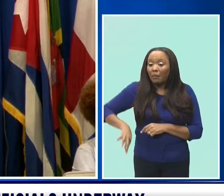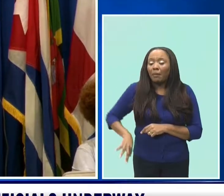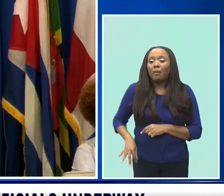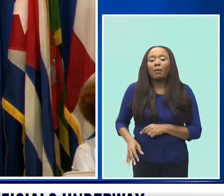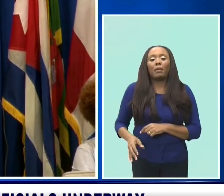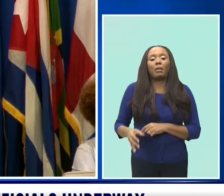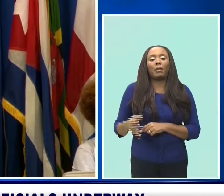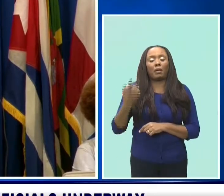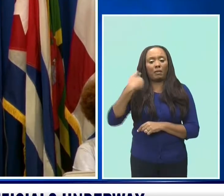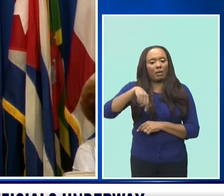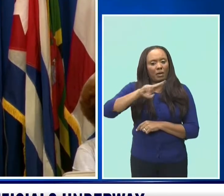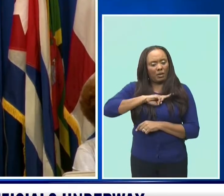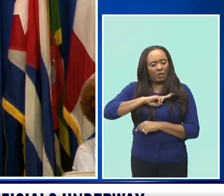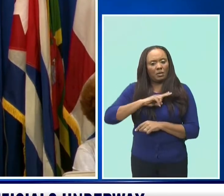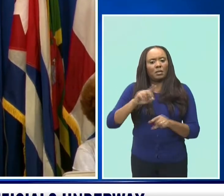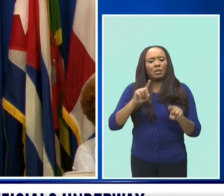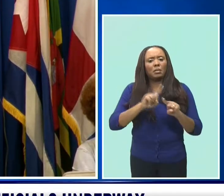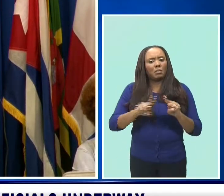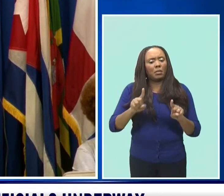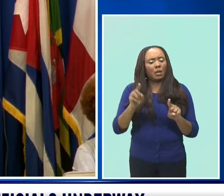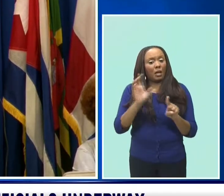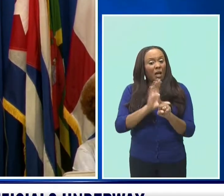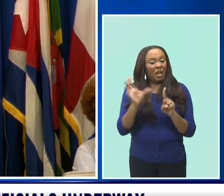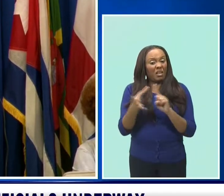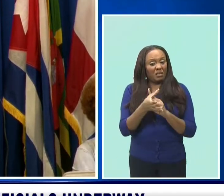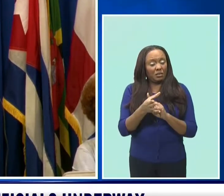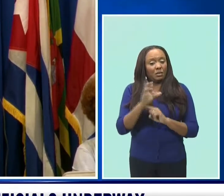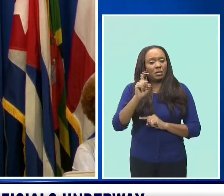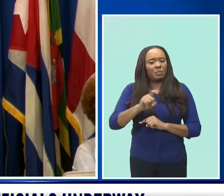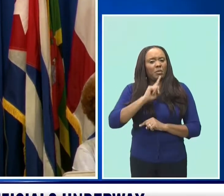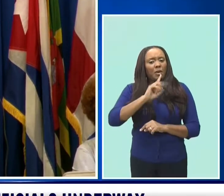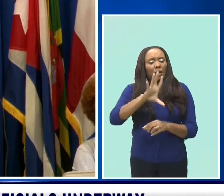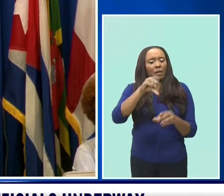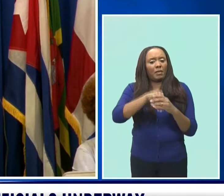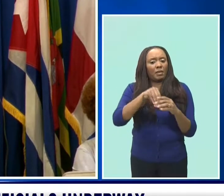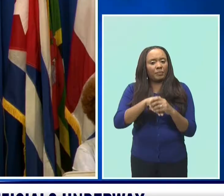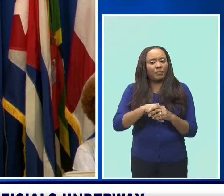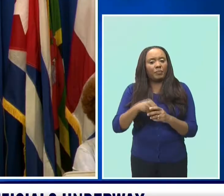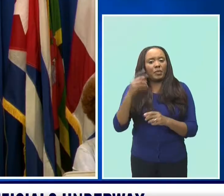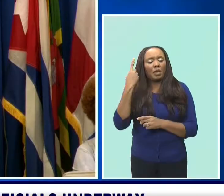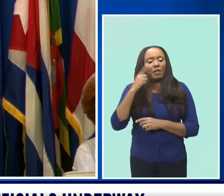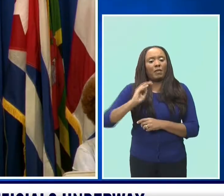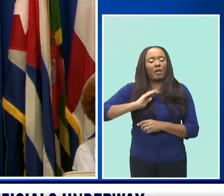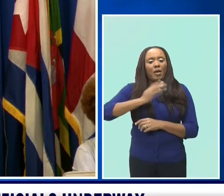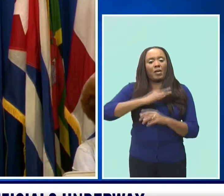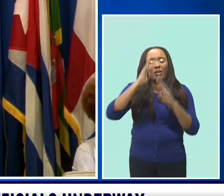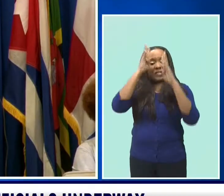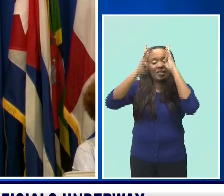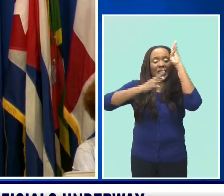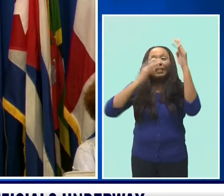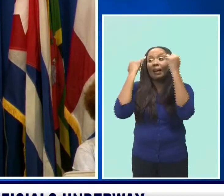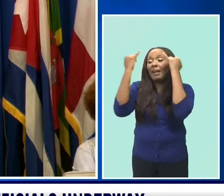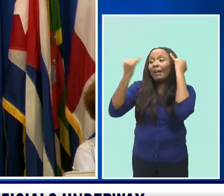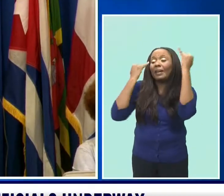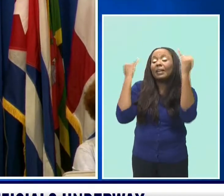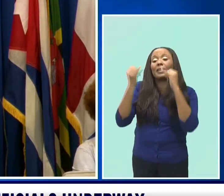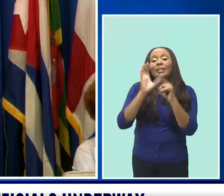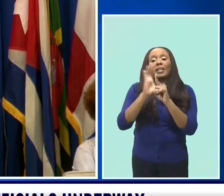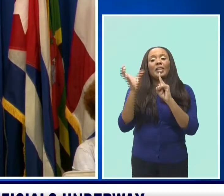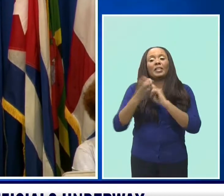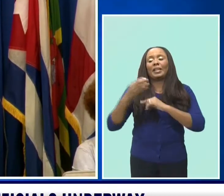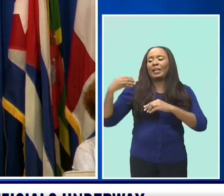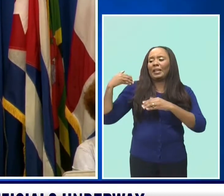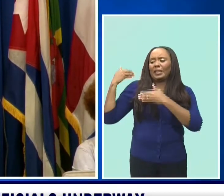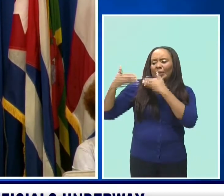loss, but it must be seen as an investment in the survival of our creativity, our culture,